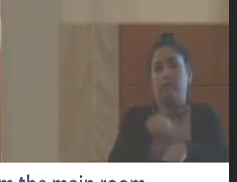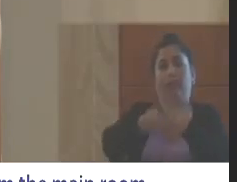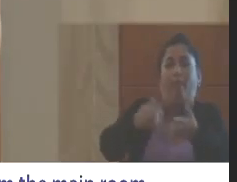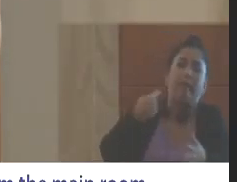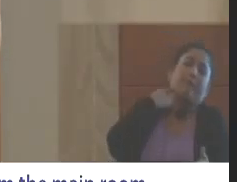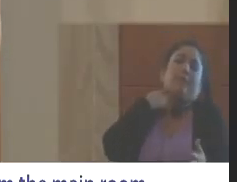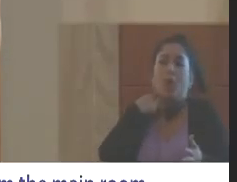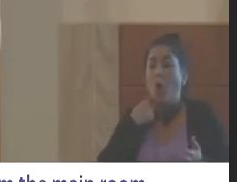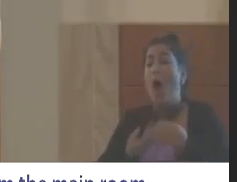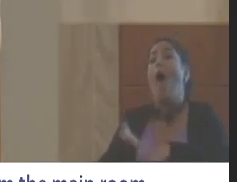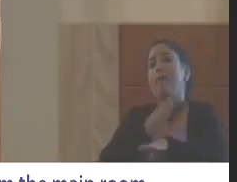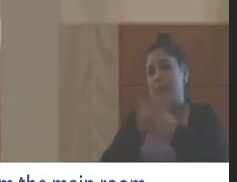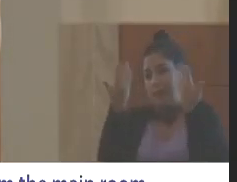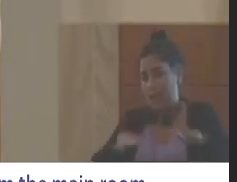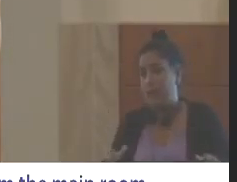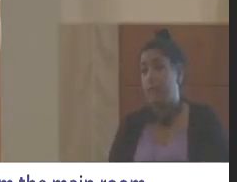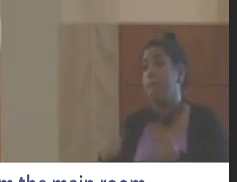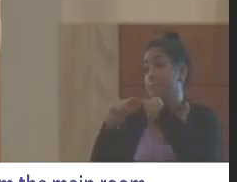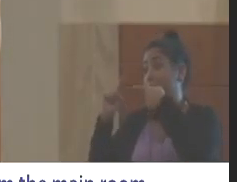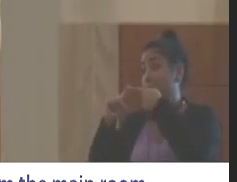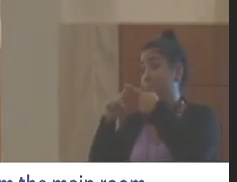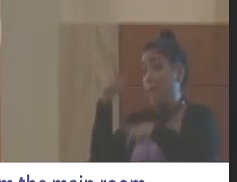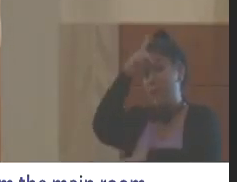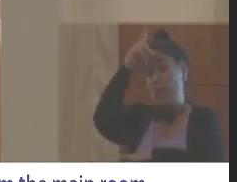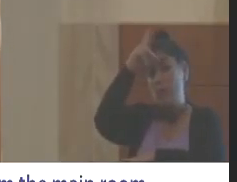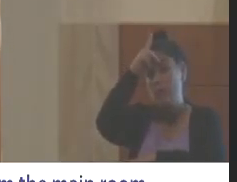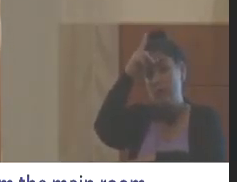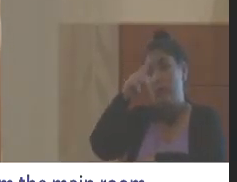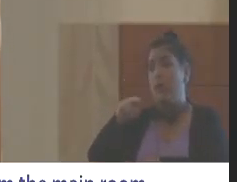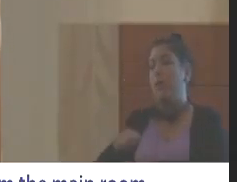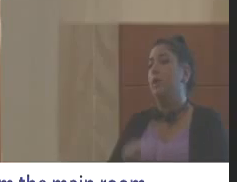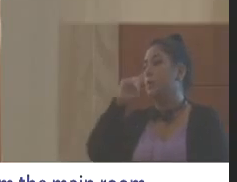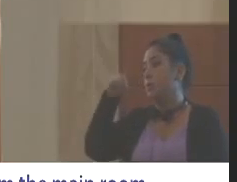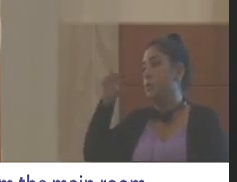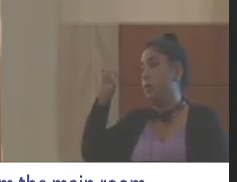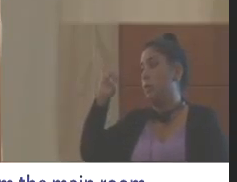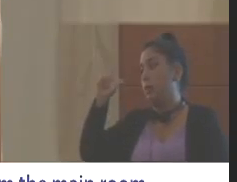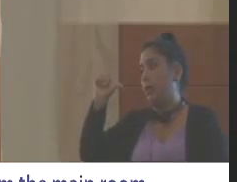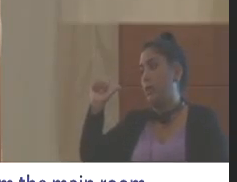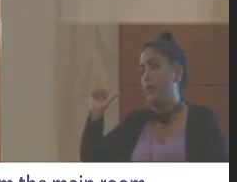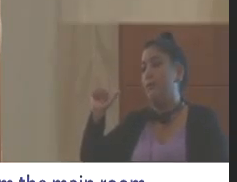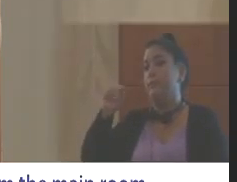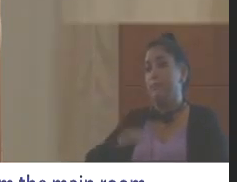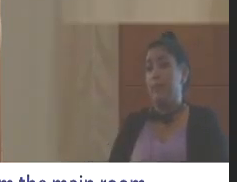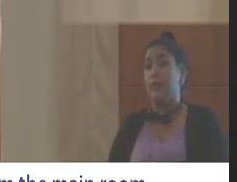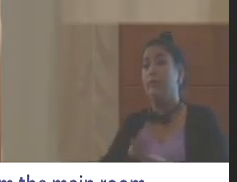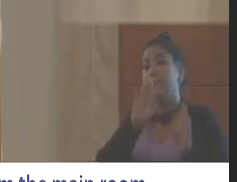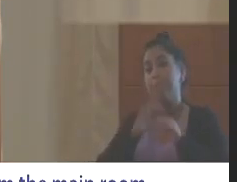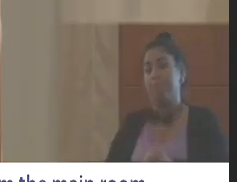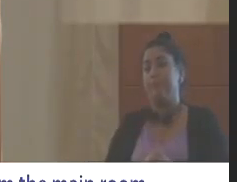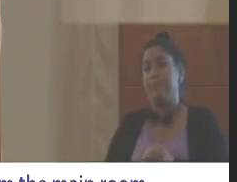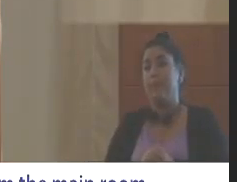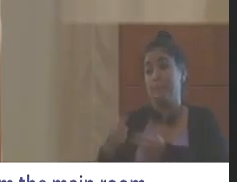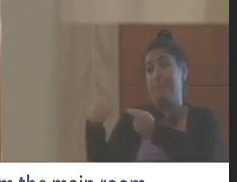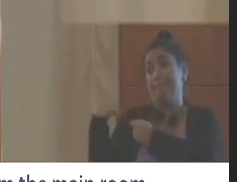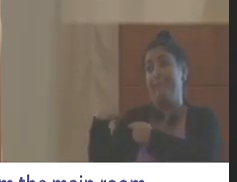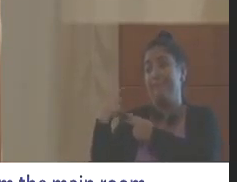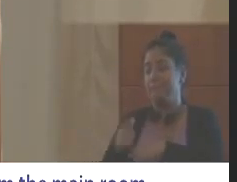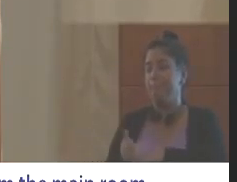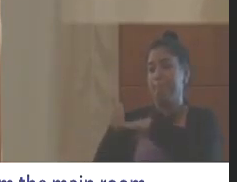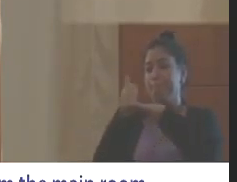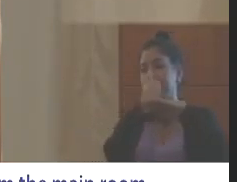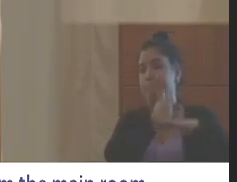Zoila Navarro is going to address us next. She's an advisor to the Minister of Economy and Finance of Peru. I think it's